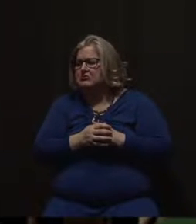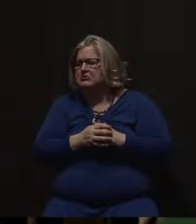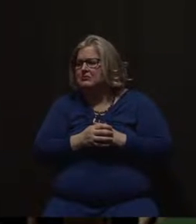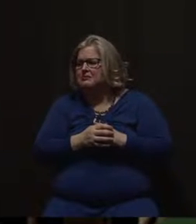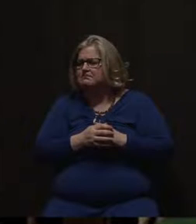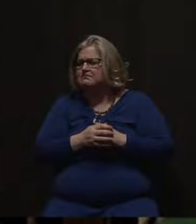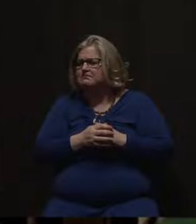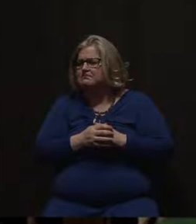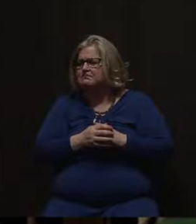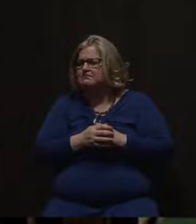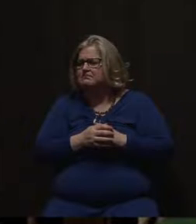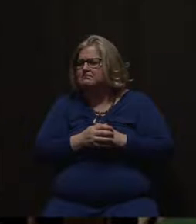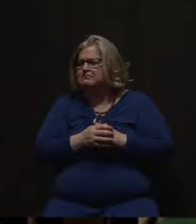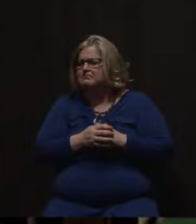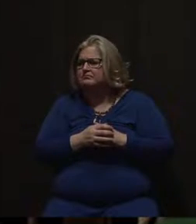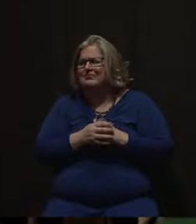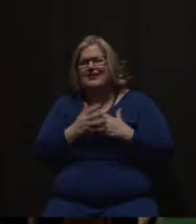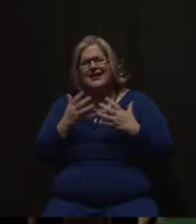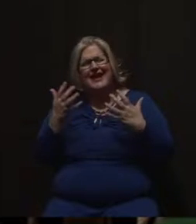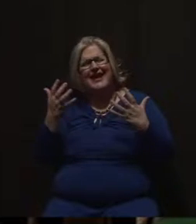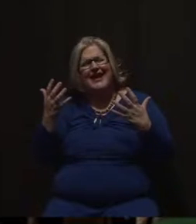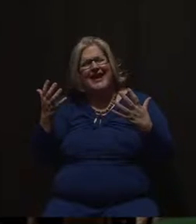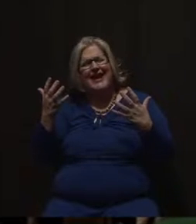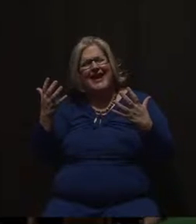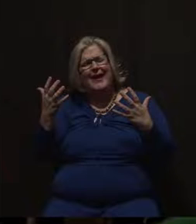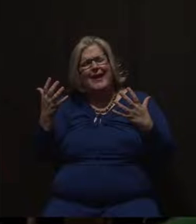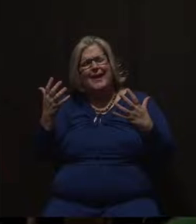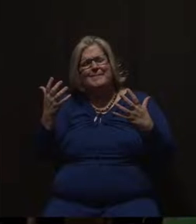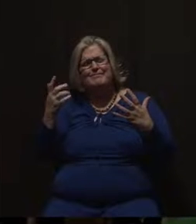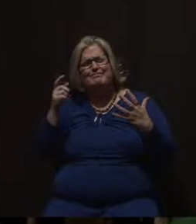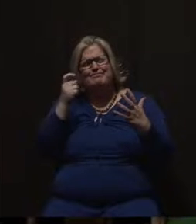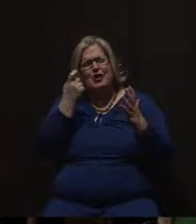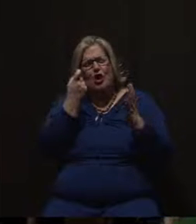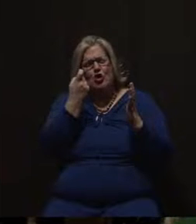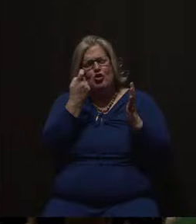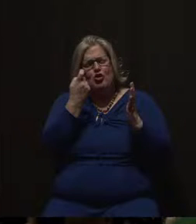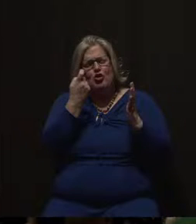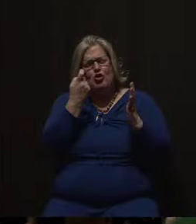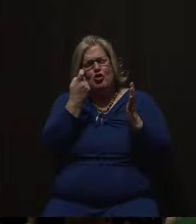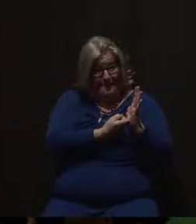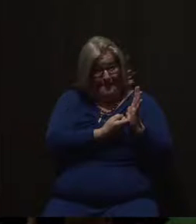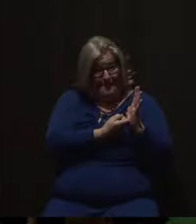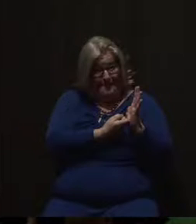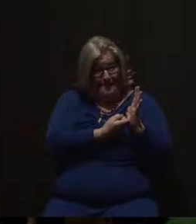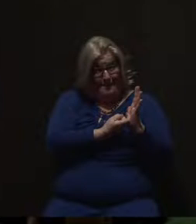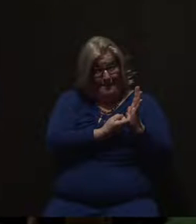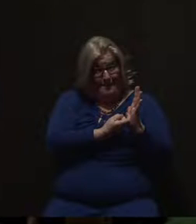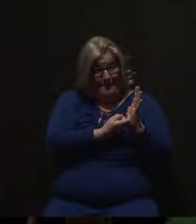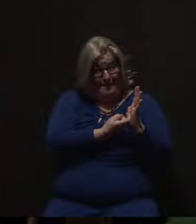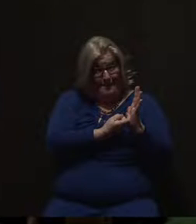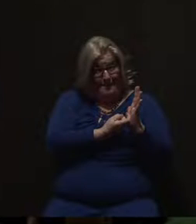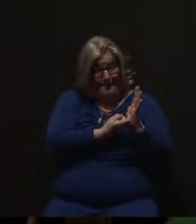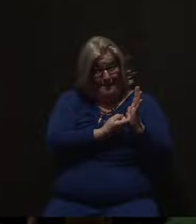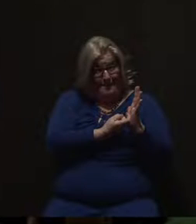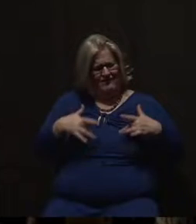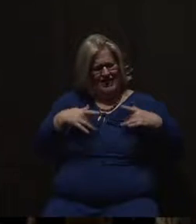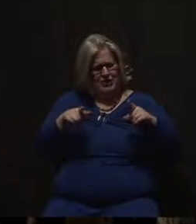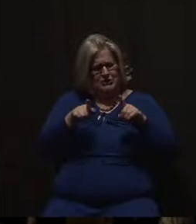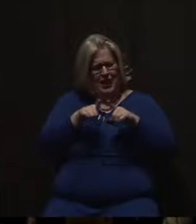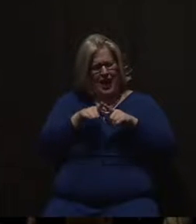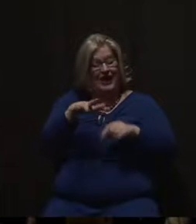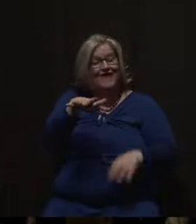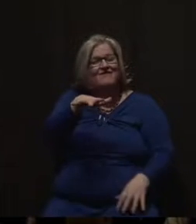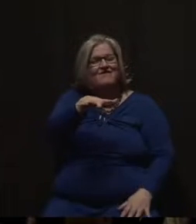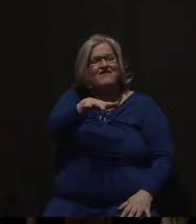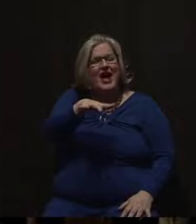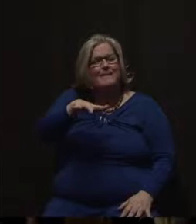It's about feeling the connection. And for Robin Wall Kimmerer, it's a kind of a family. So she says